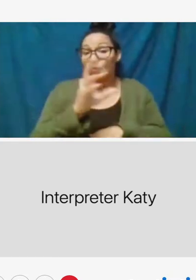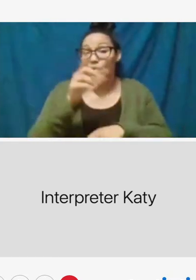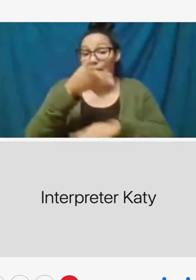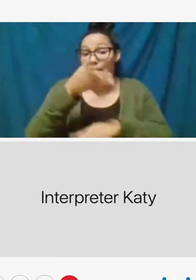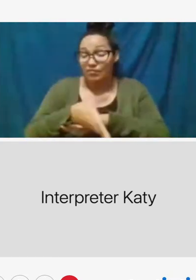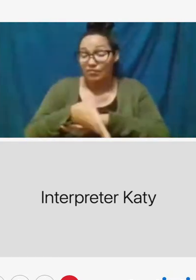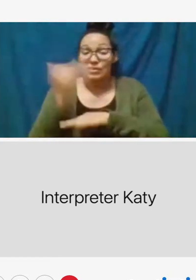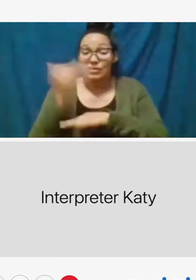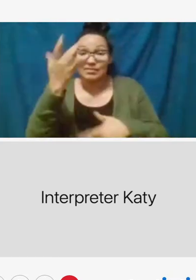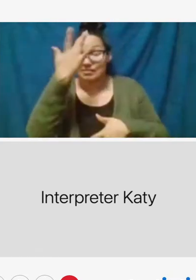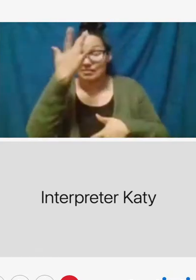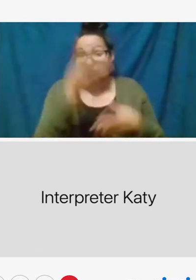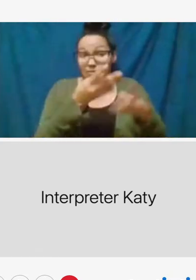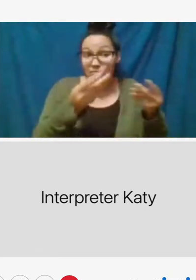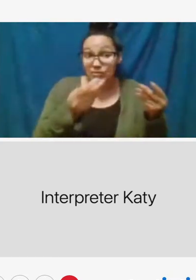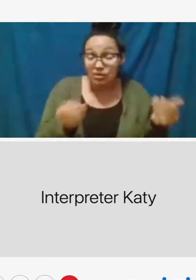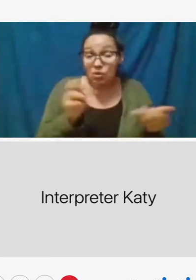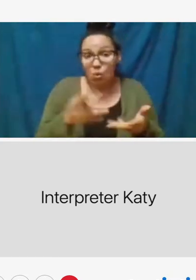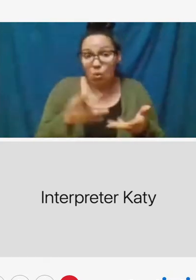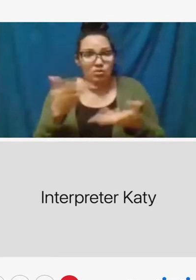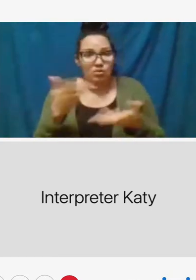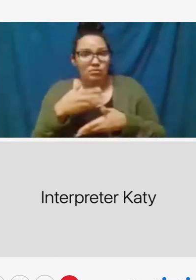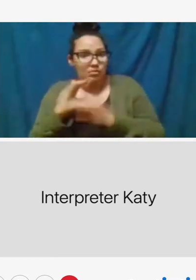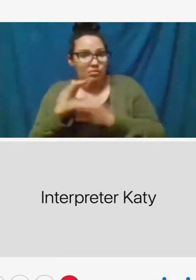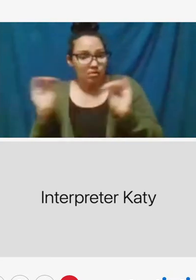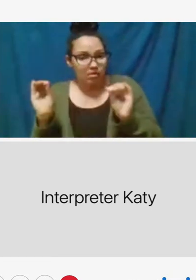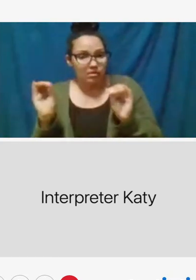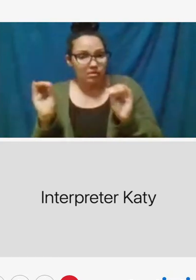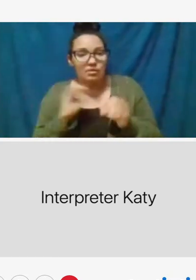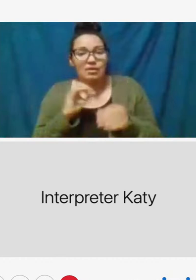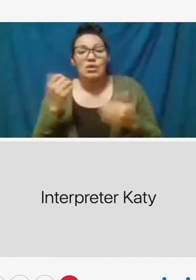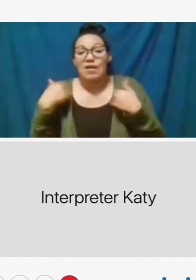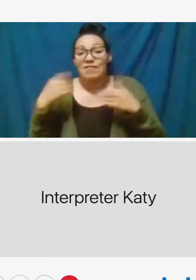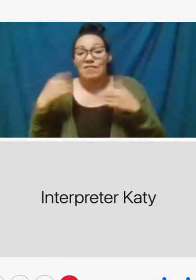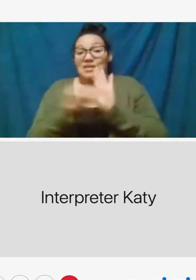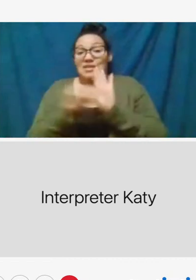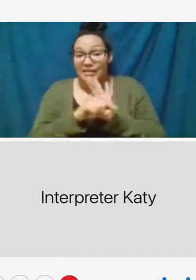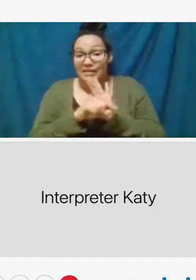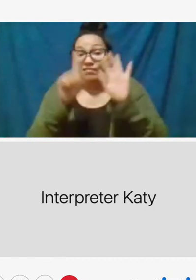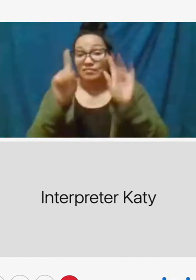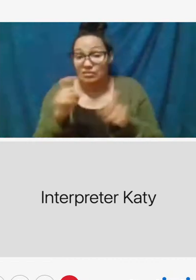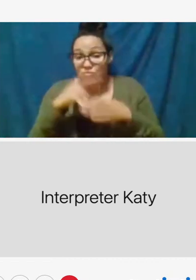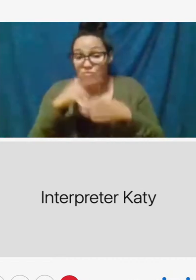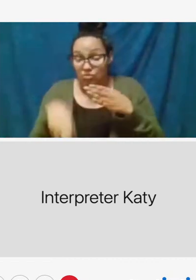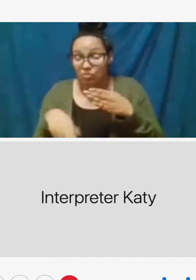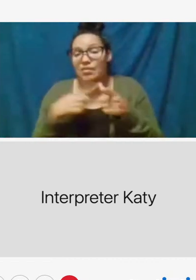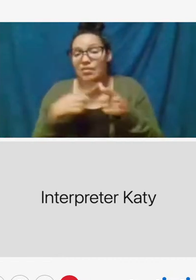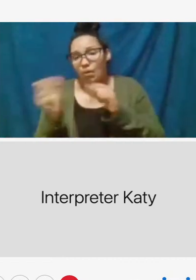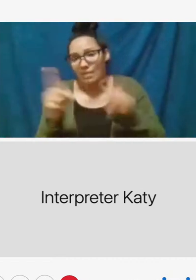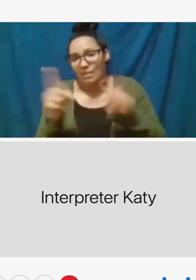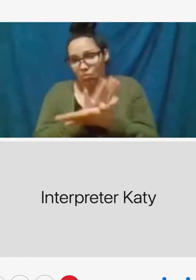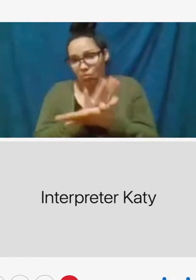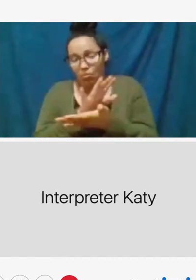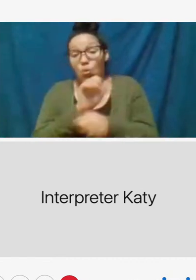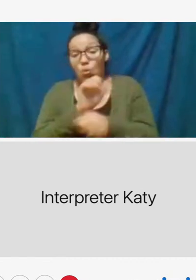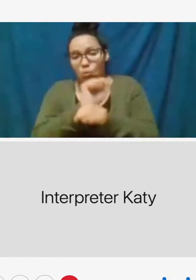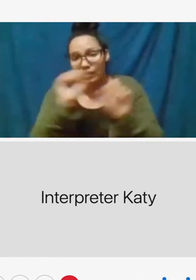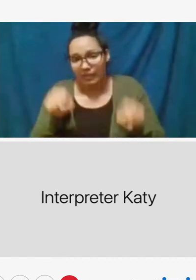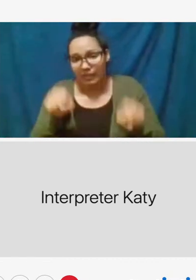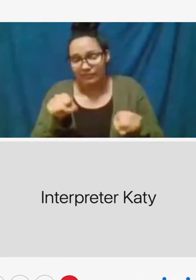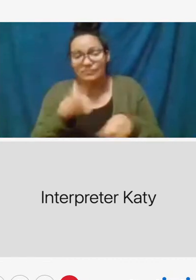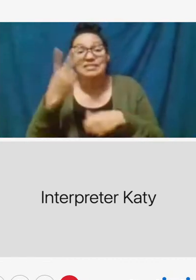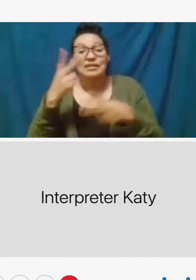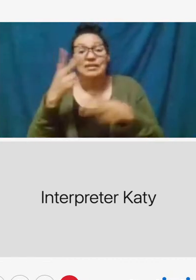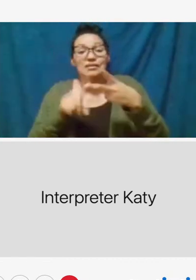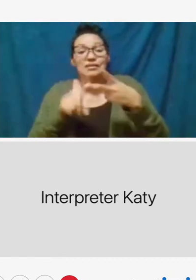gone um and you have a negative test result you can return the work and second revision is if you're fully